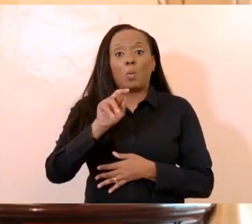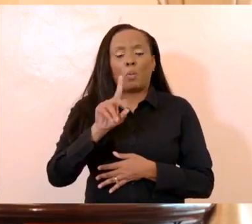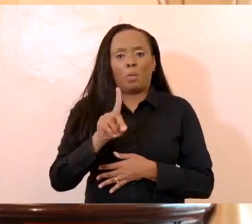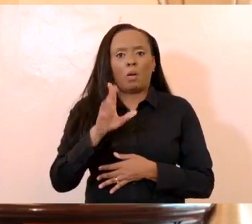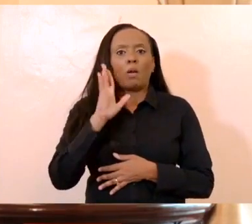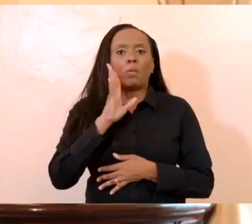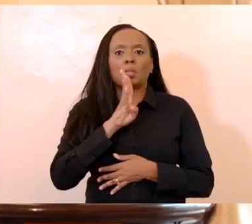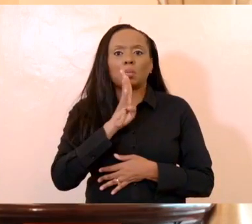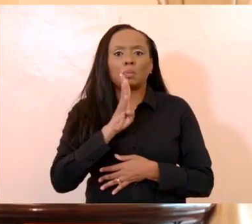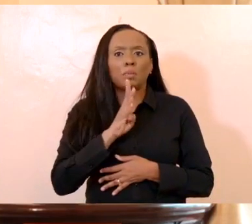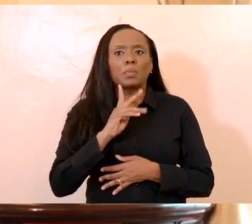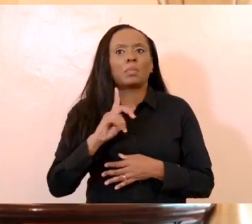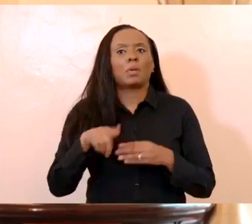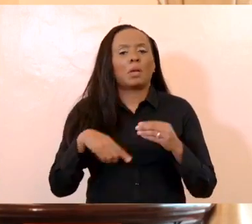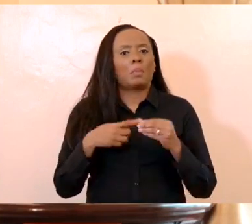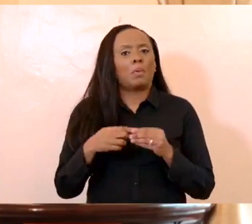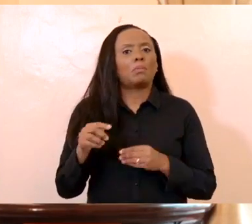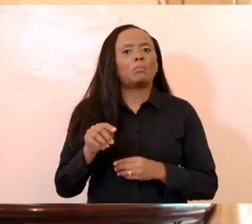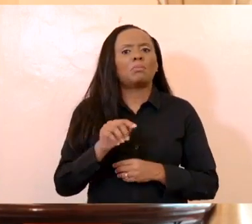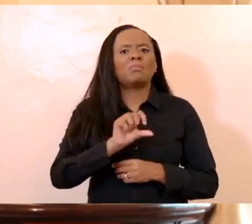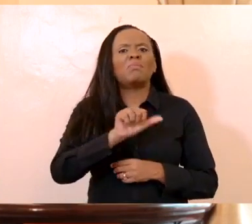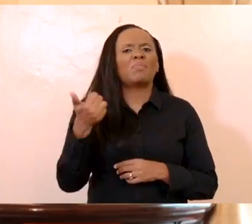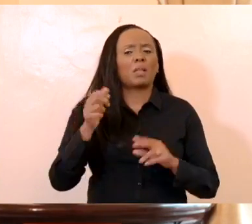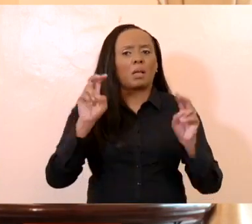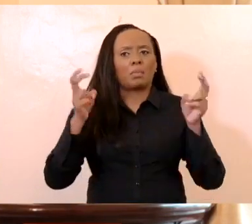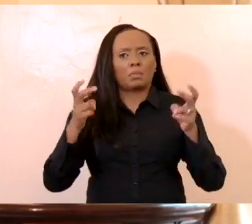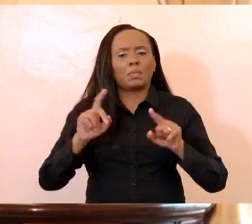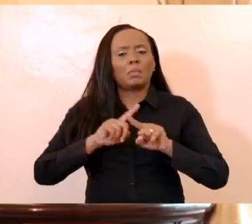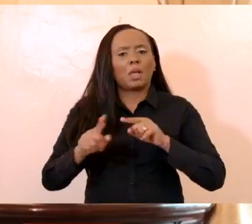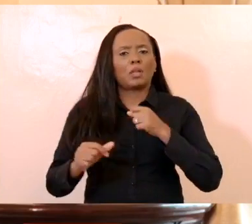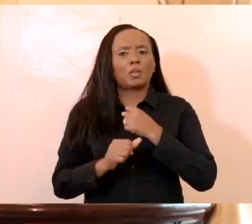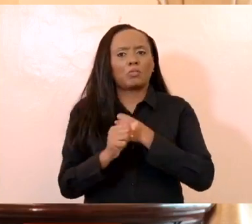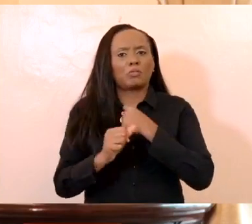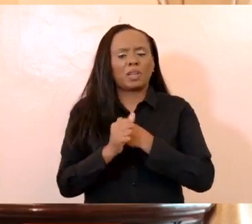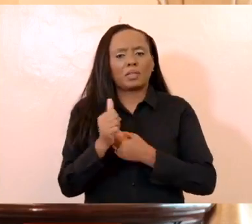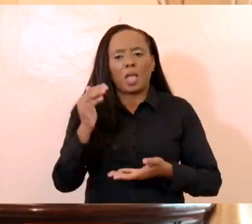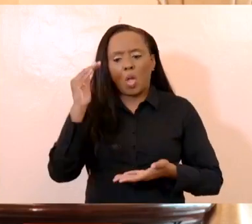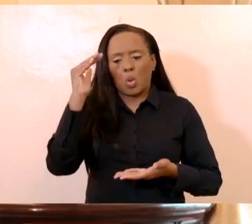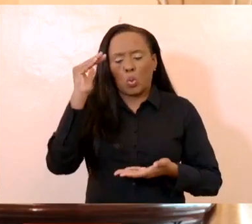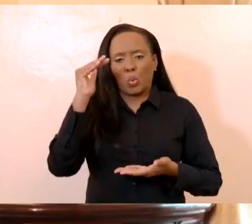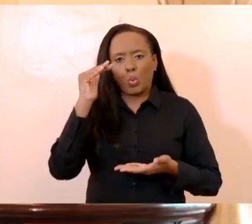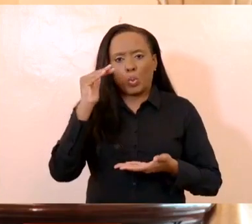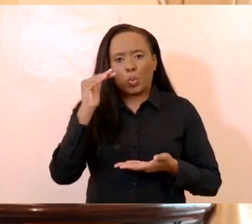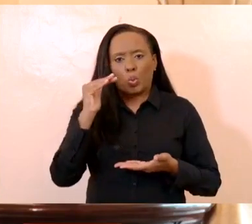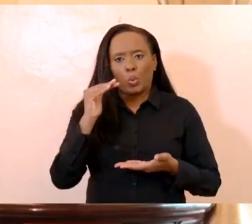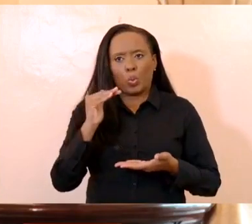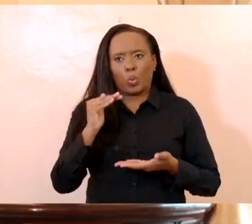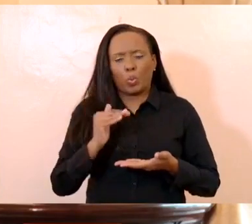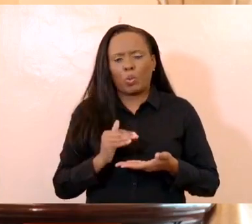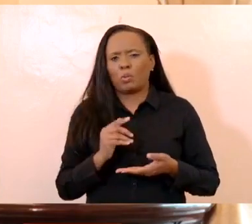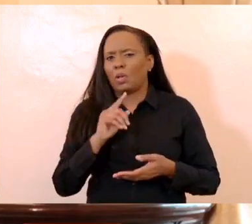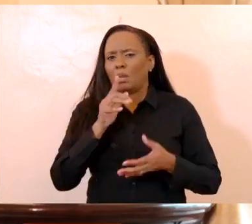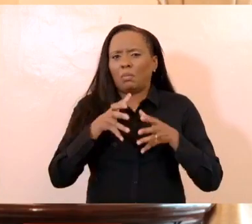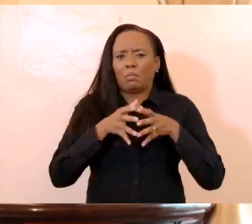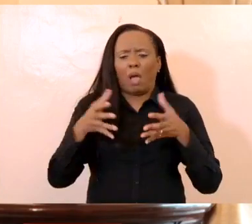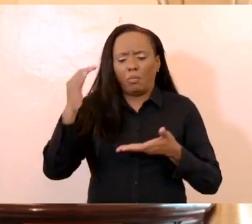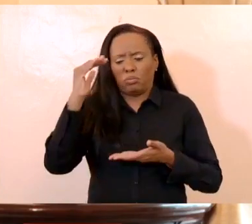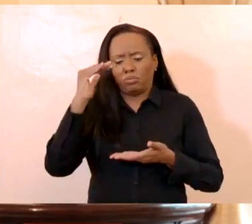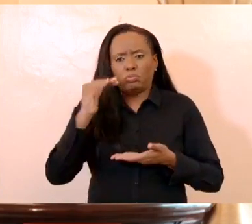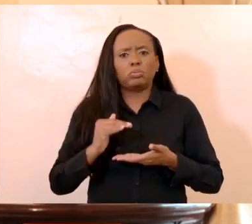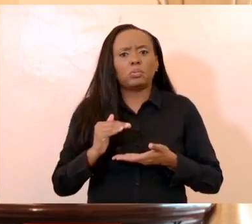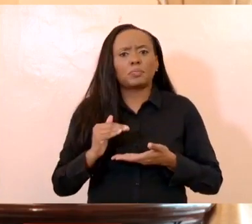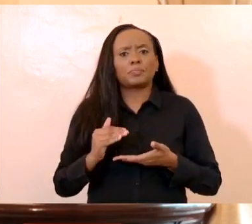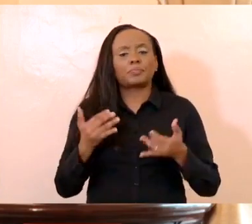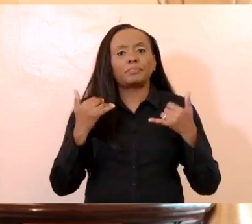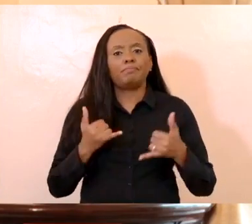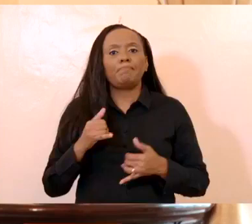immunity concept, but basically the risk at the prison is coming down, and is coming down drastically. So we